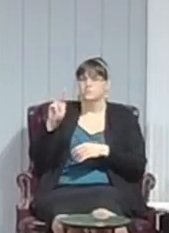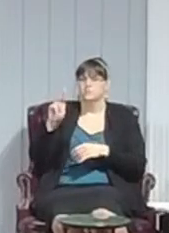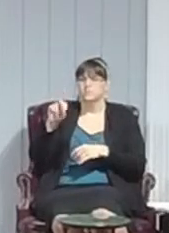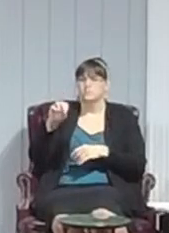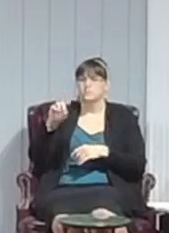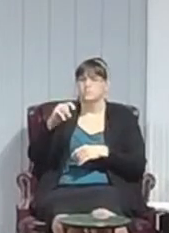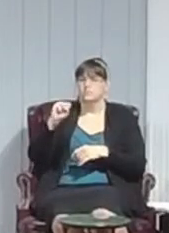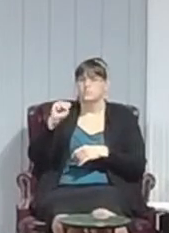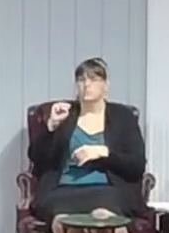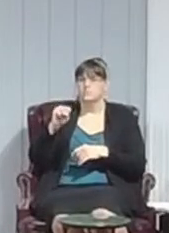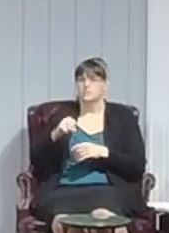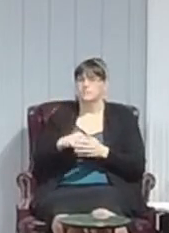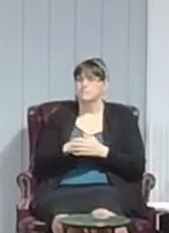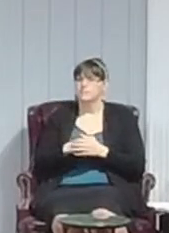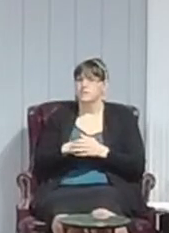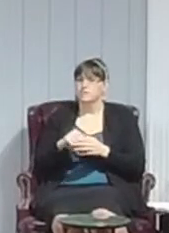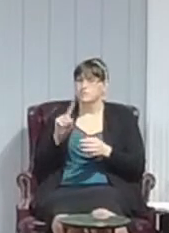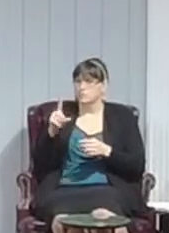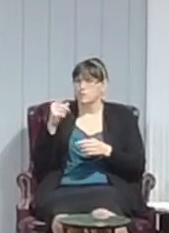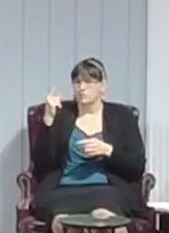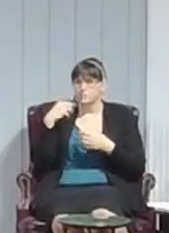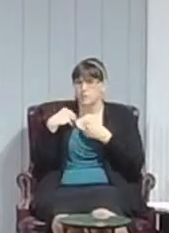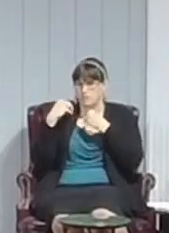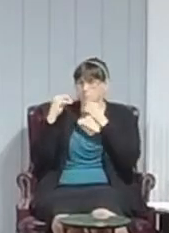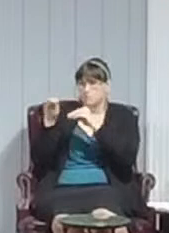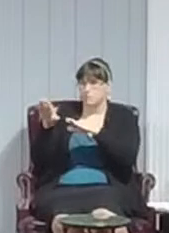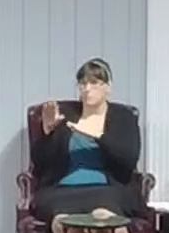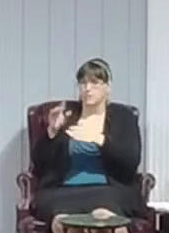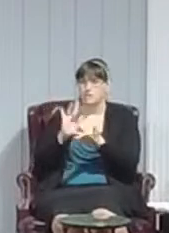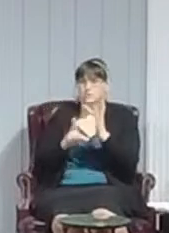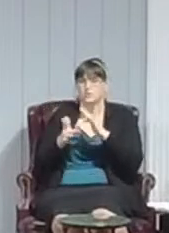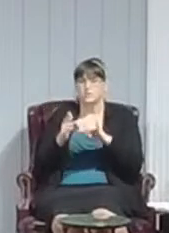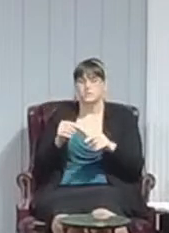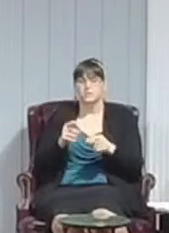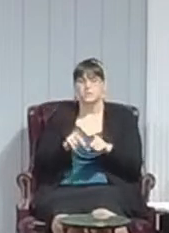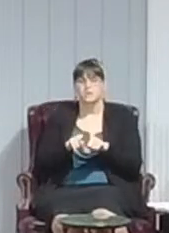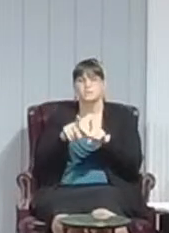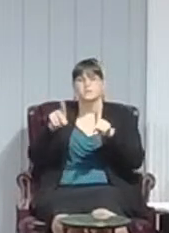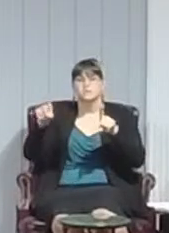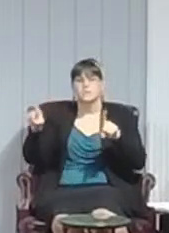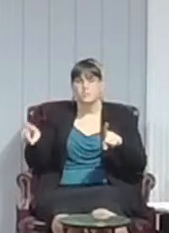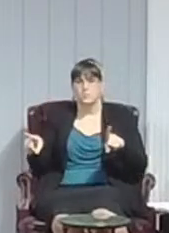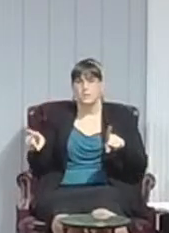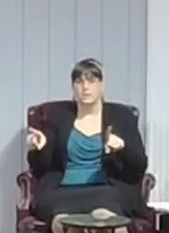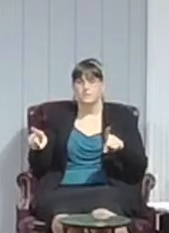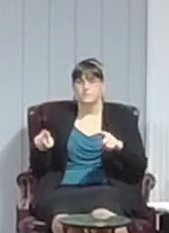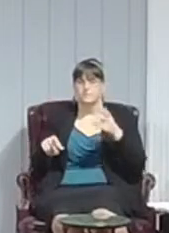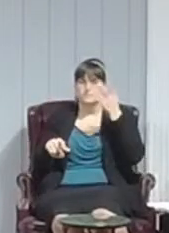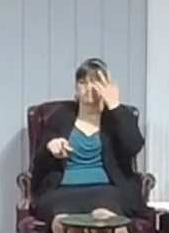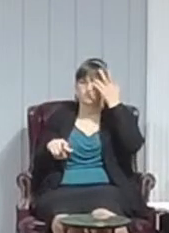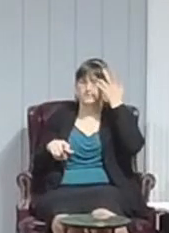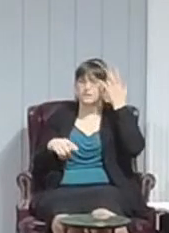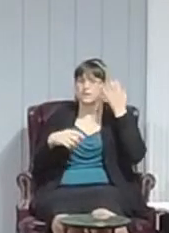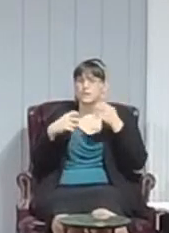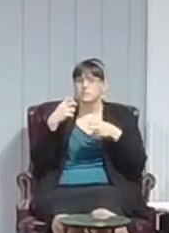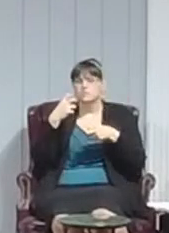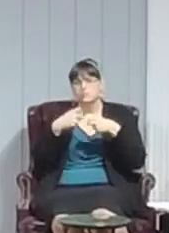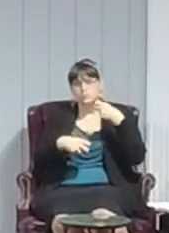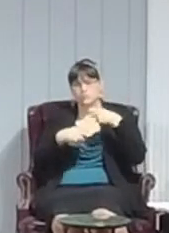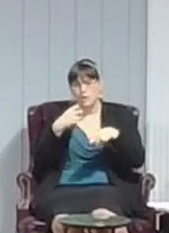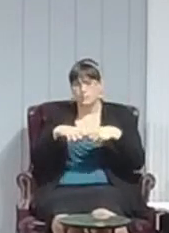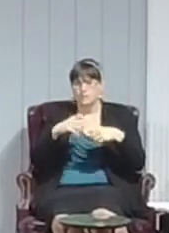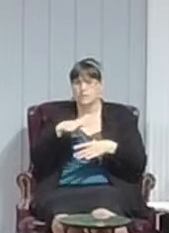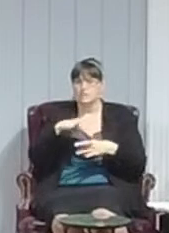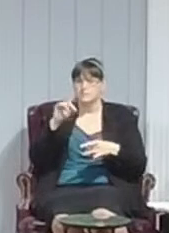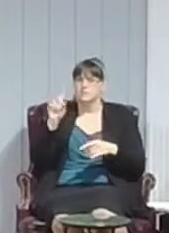Iscariot, and one of them is going to betray me. In this case, what Jesus did is he separated from him. He's troubled in his spirit. One